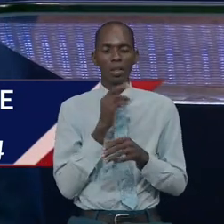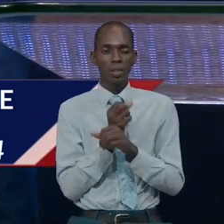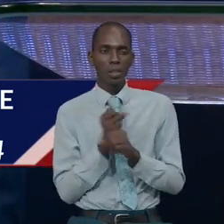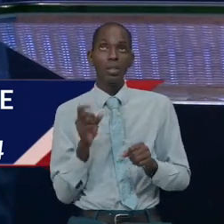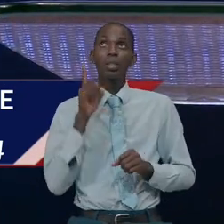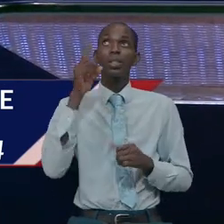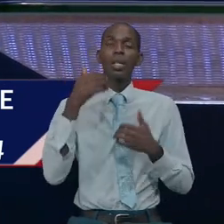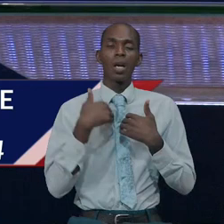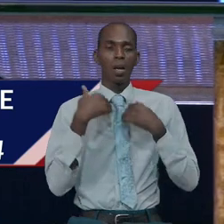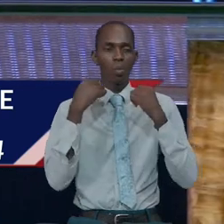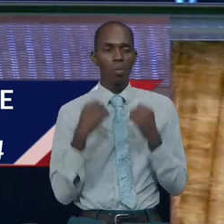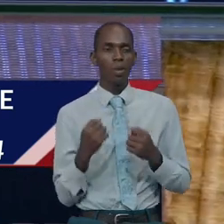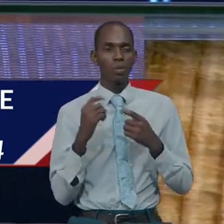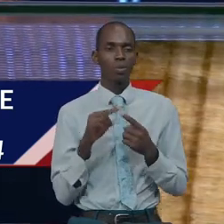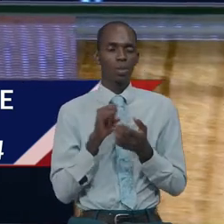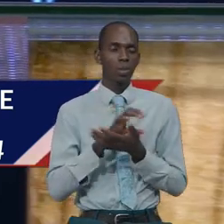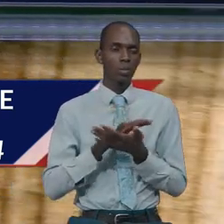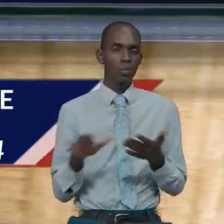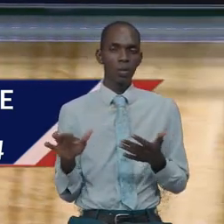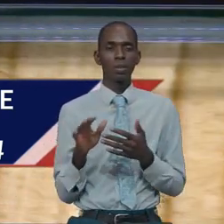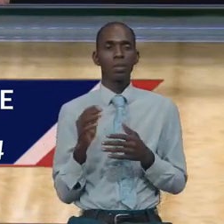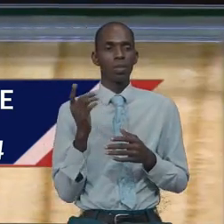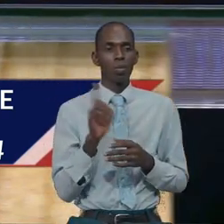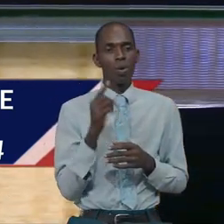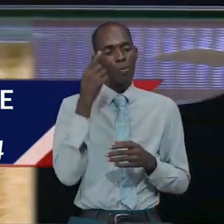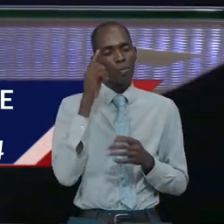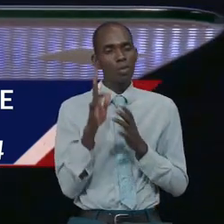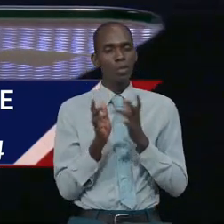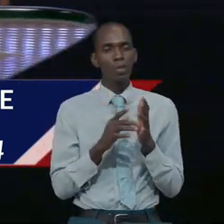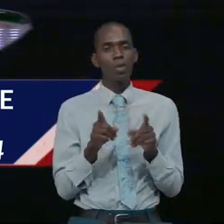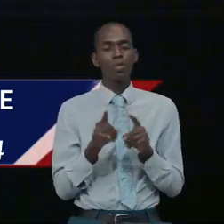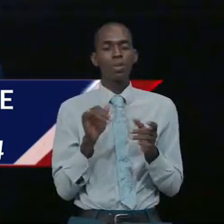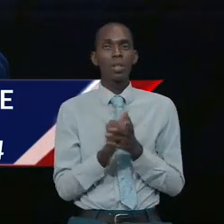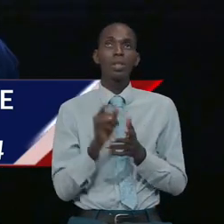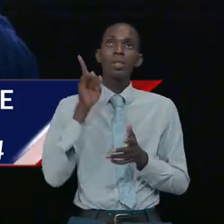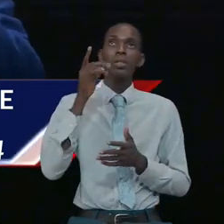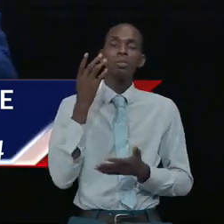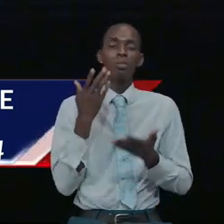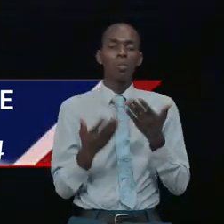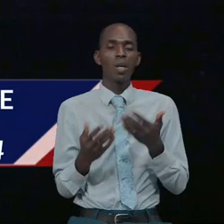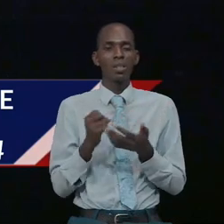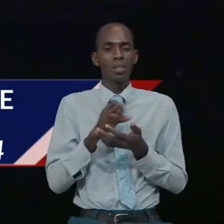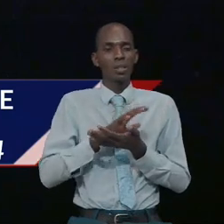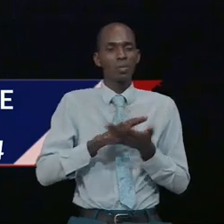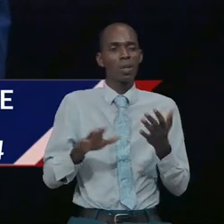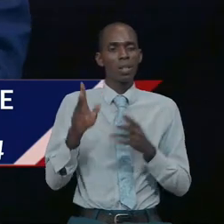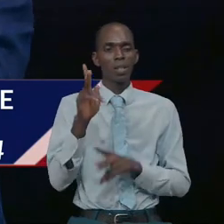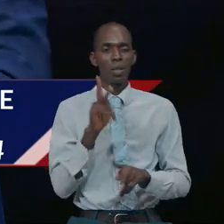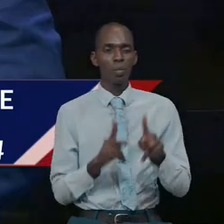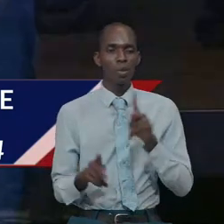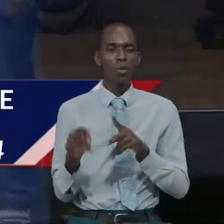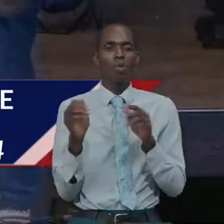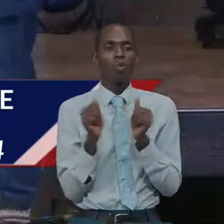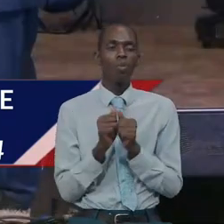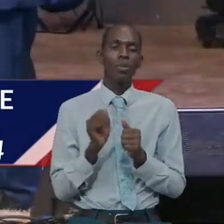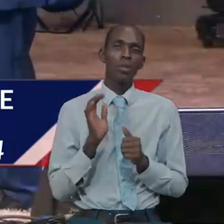to sanctify. Wherefore Jesus also, that he might sanctify the people with his